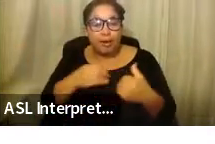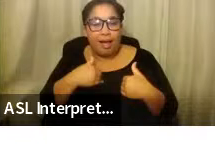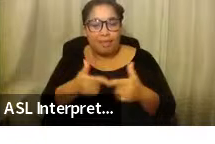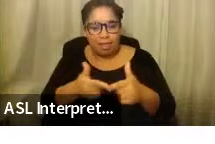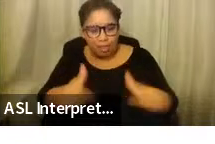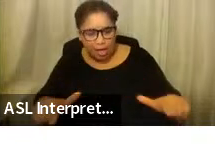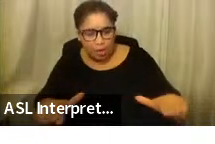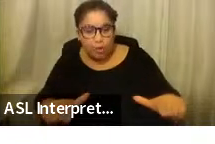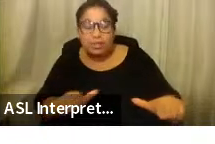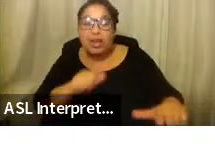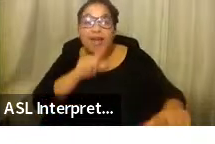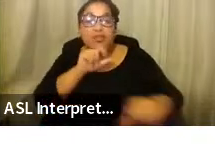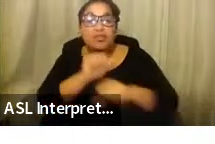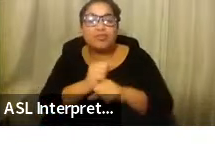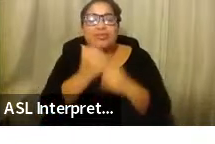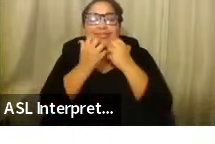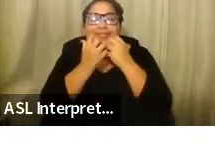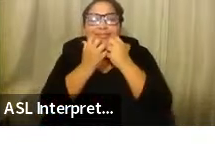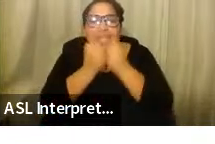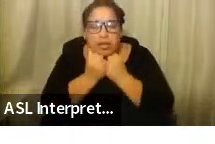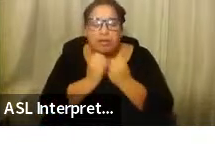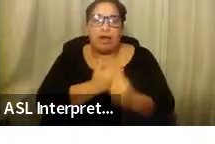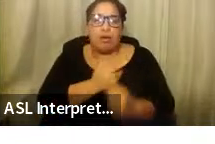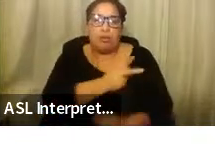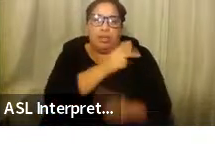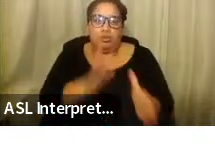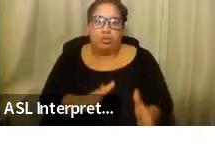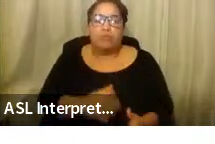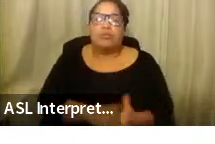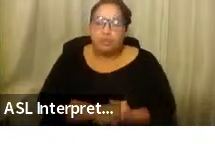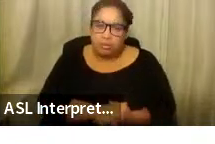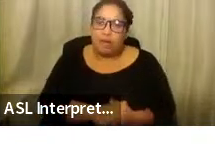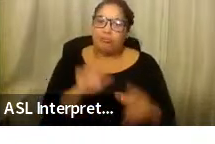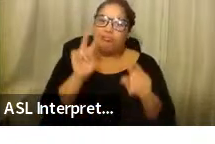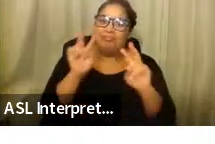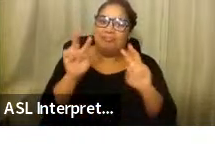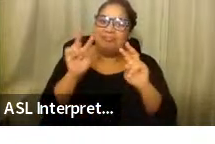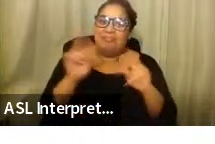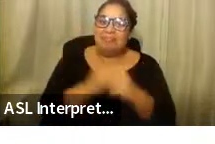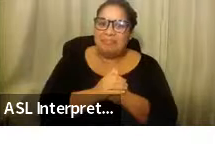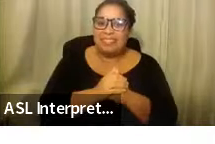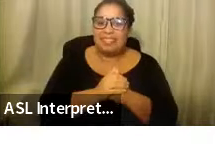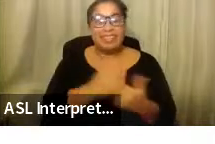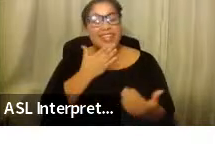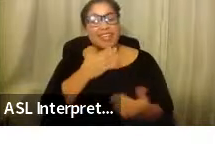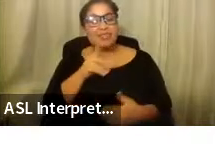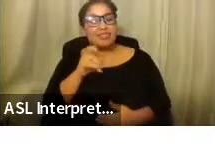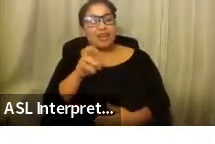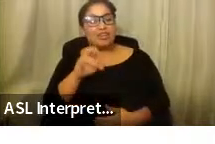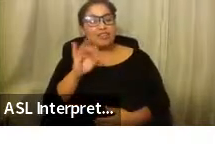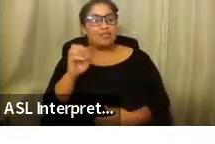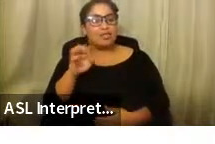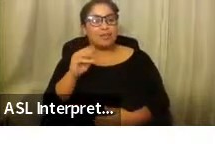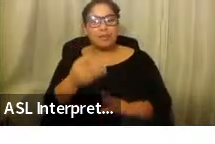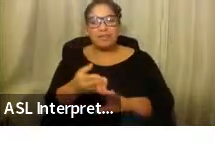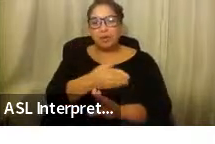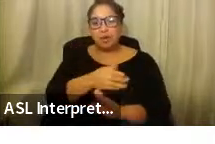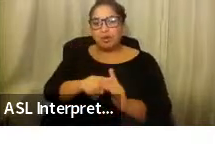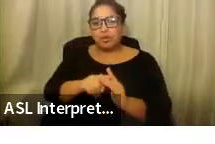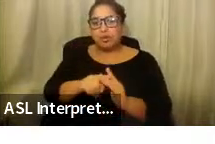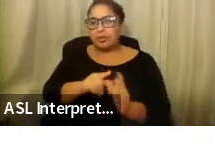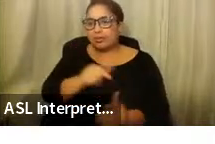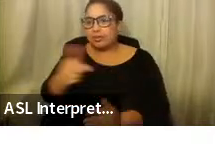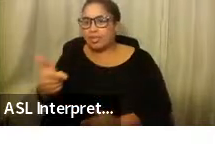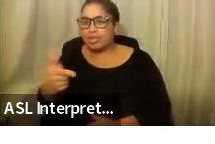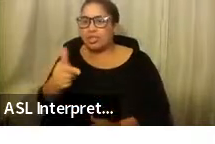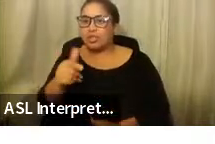and care about our patients. Thank you, Dr. Freeman. Before I get to you, Laurie, with closing remarks, we